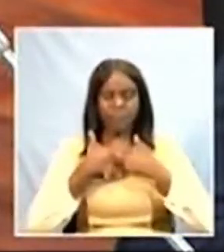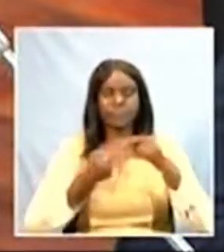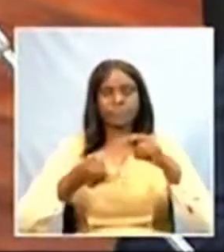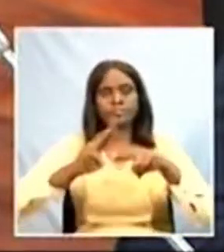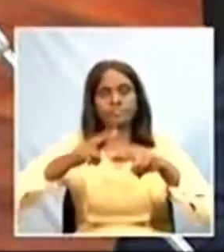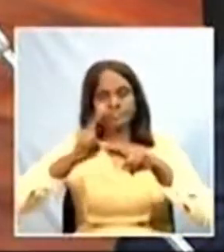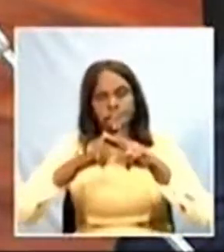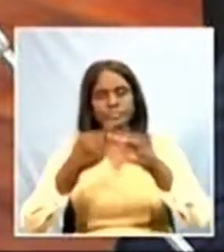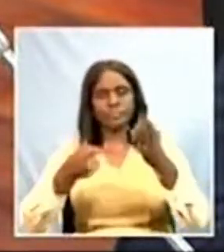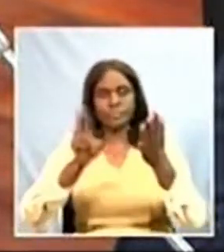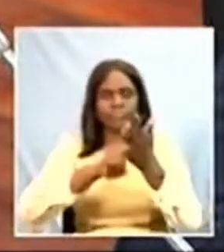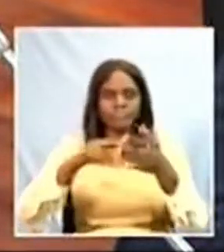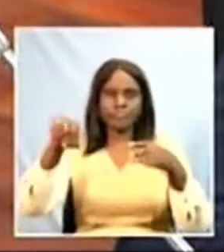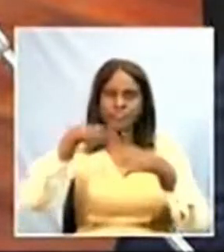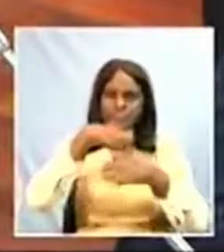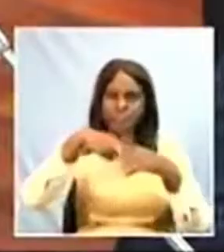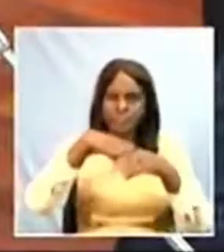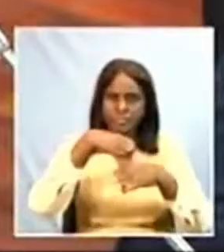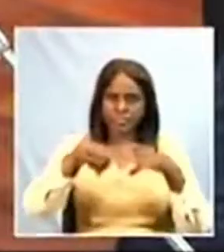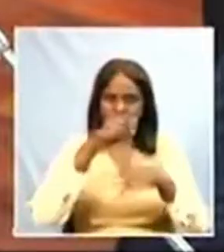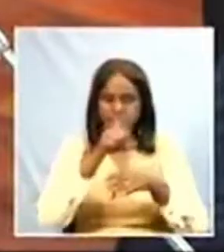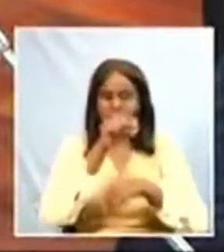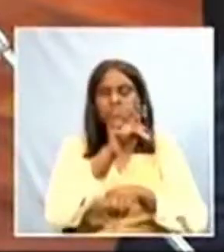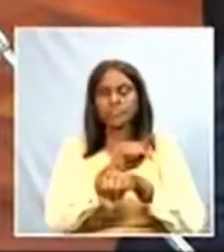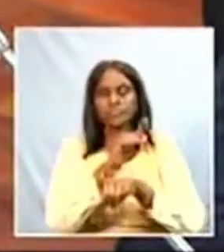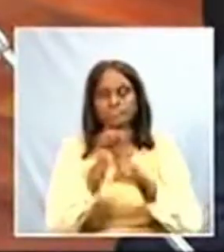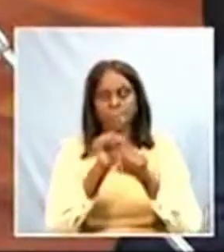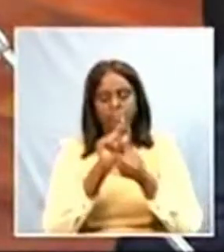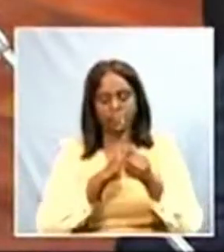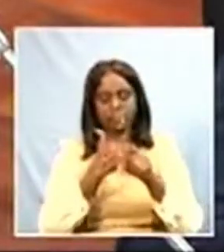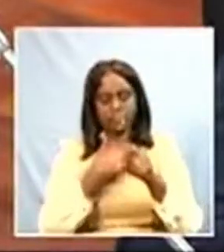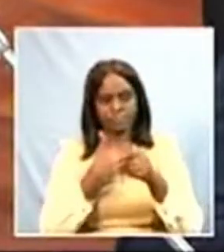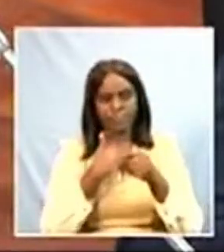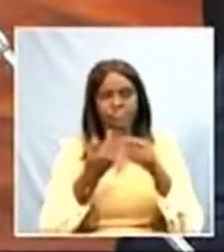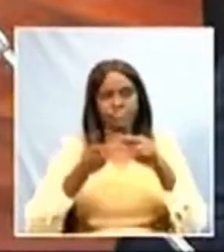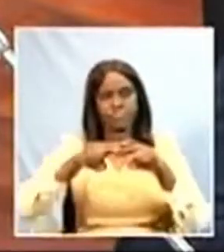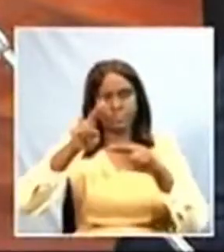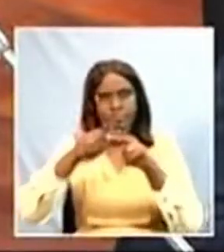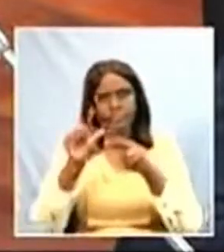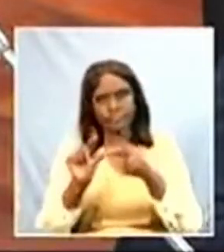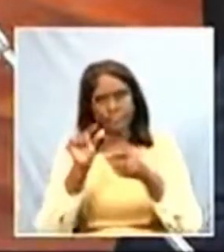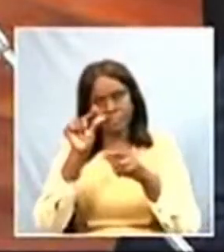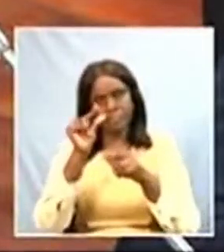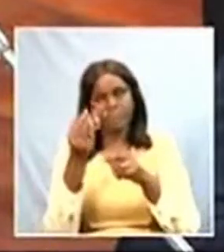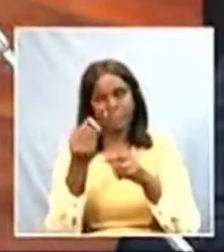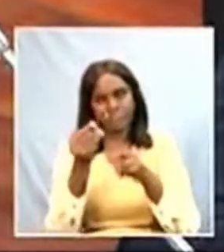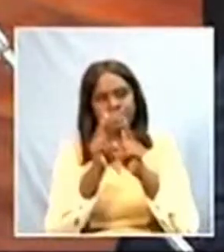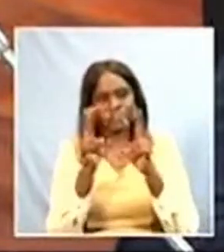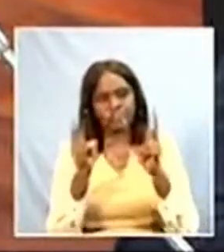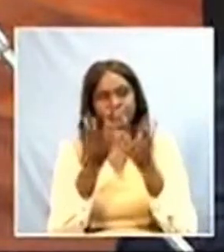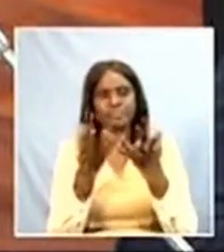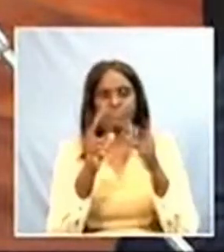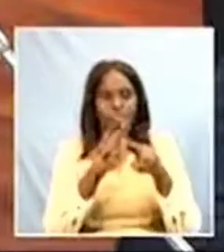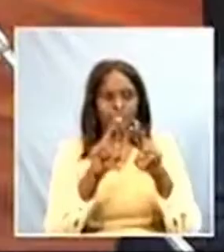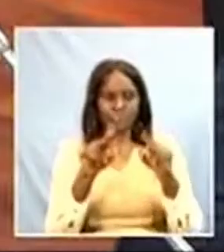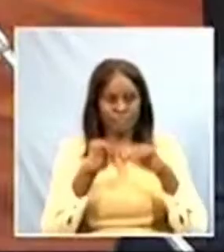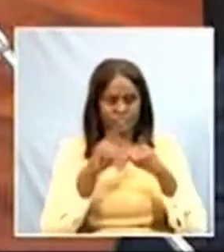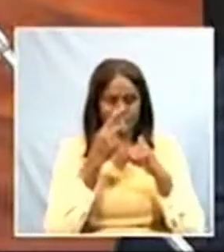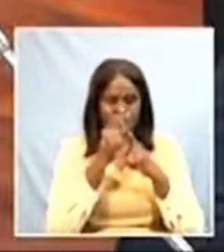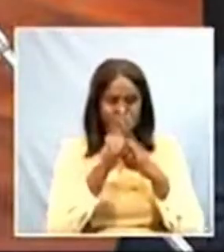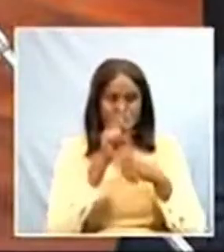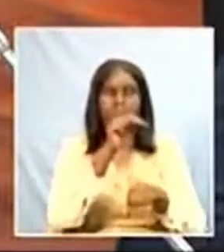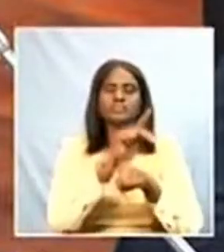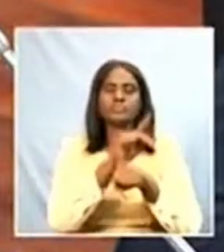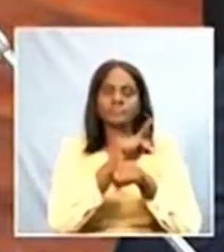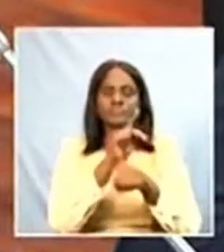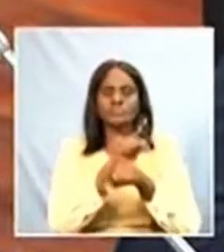increased, we have re-evaluated the project, and we have increased slightly the amount, so that, Chair, we see this